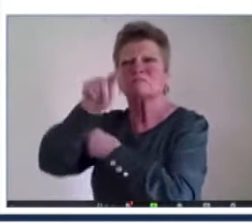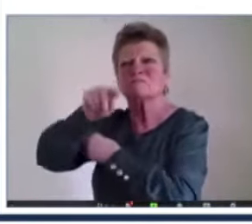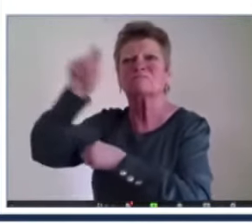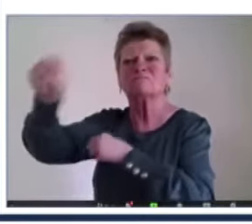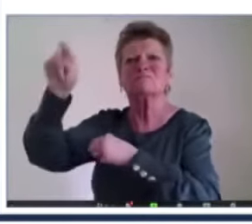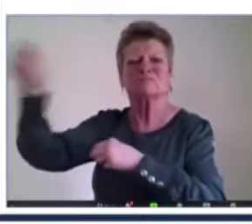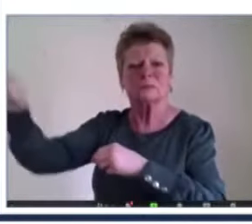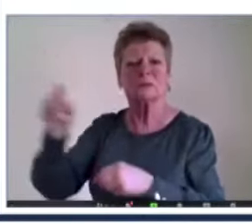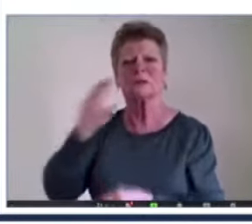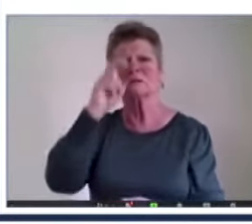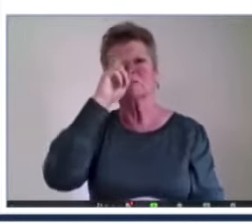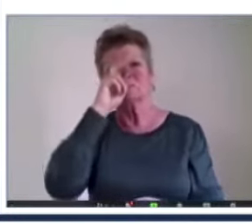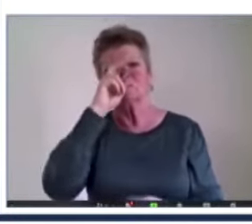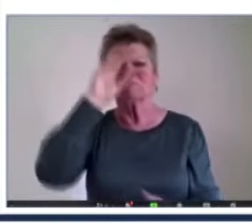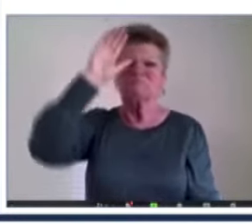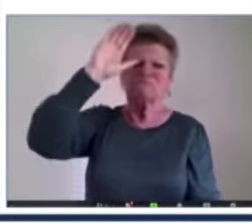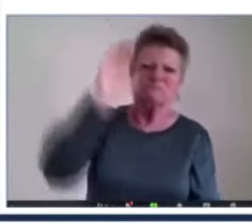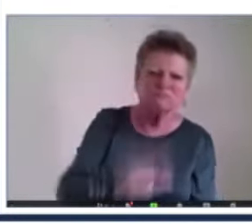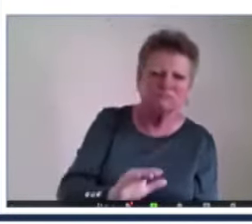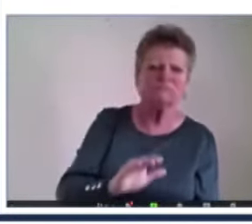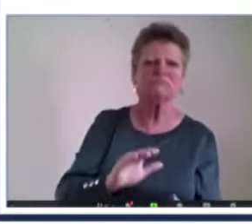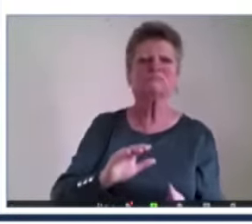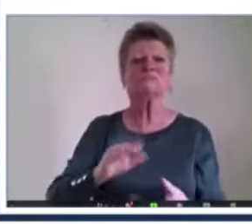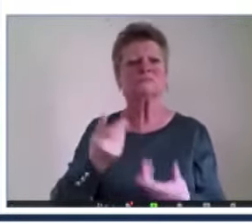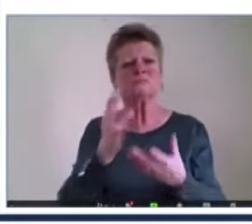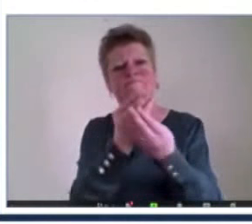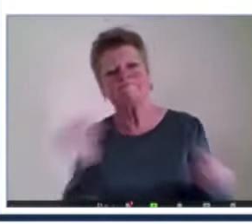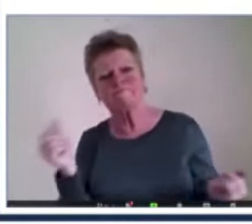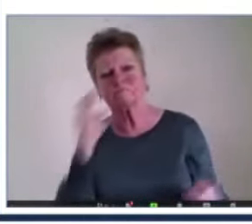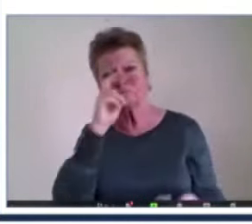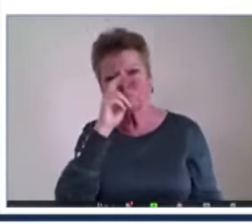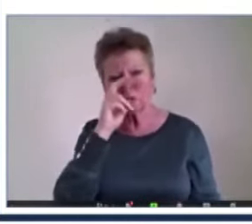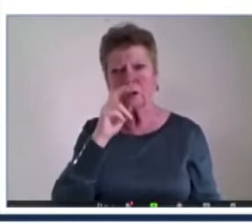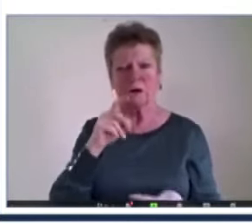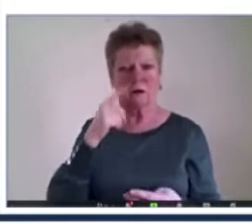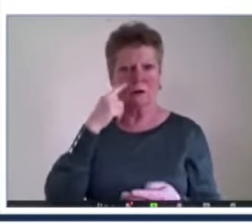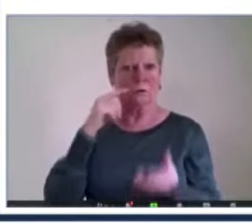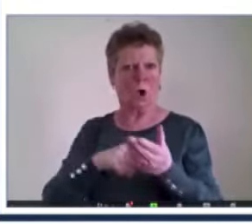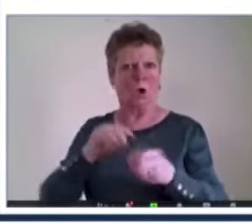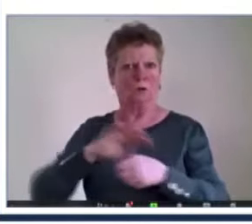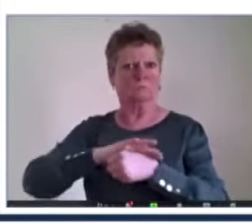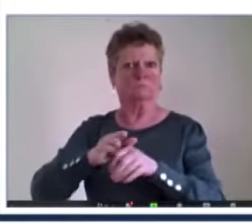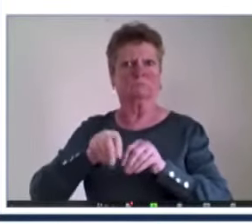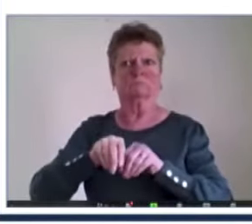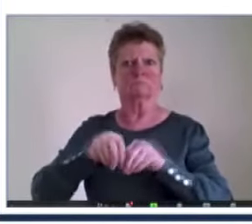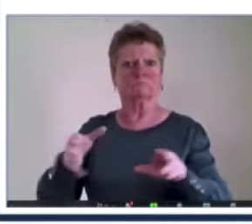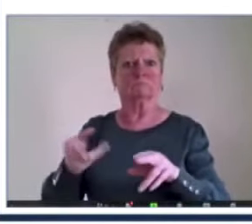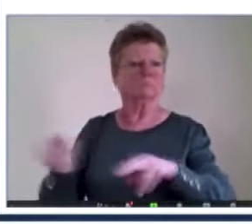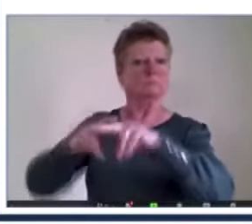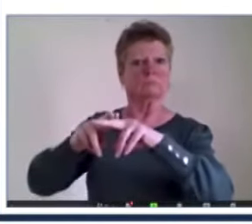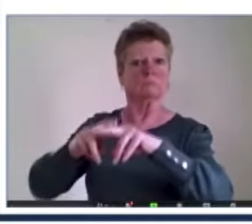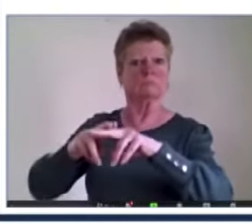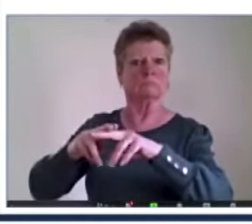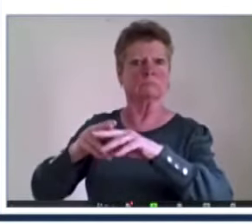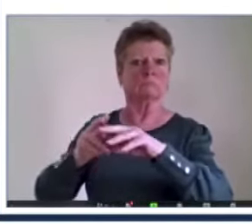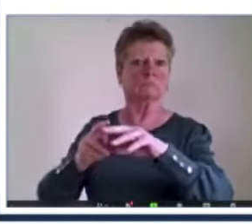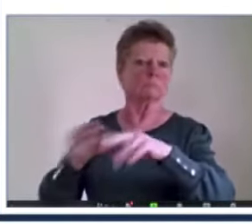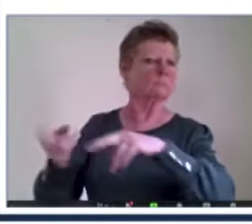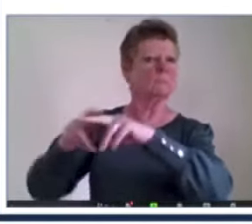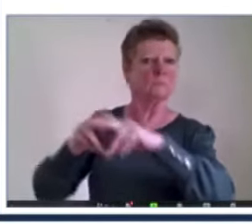loosened restrictions or eliminated restrictions, cases have gone back up. How prepared is this province to deal with that if it